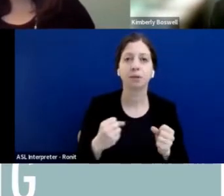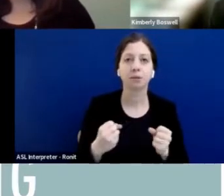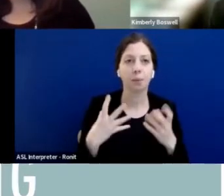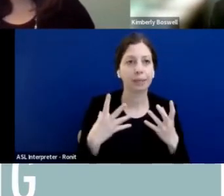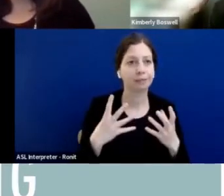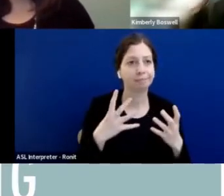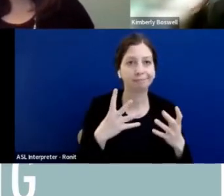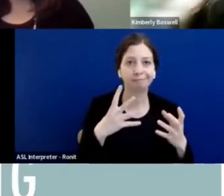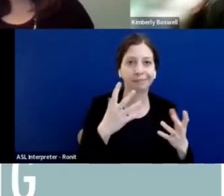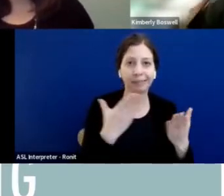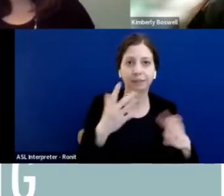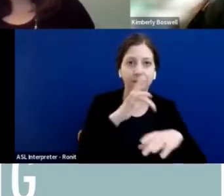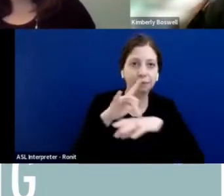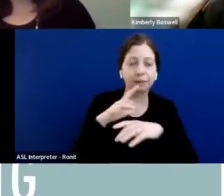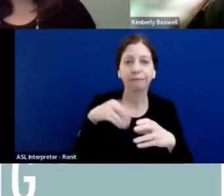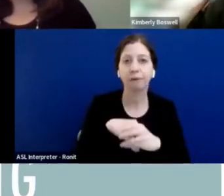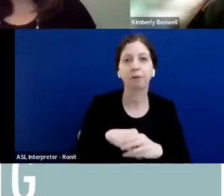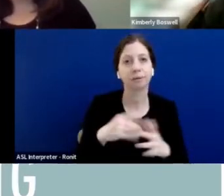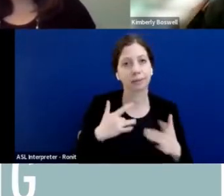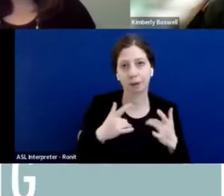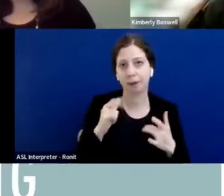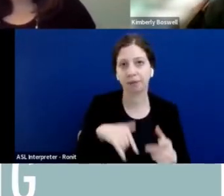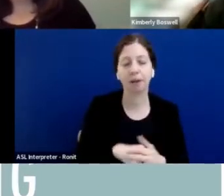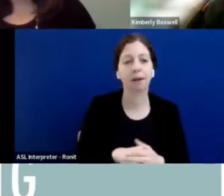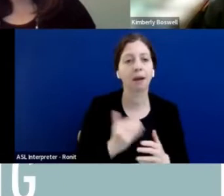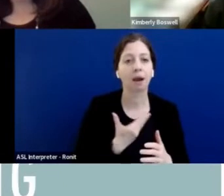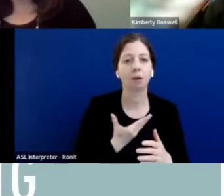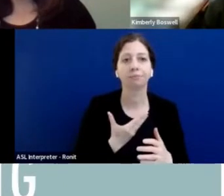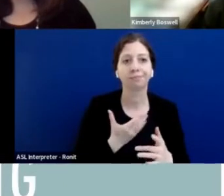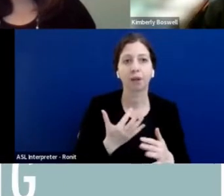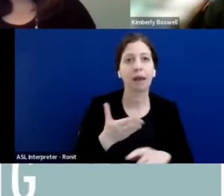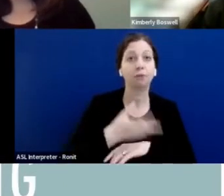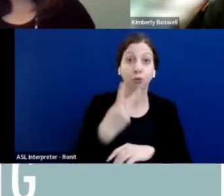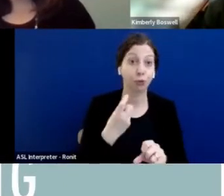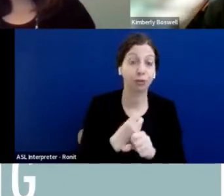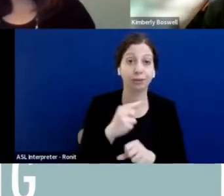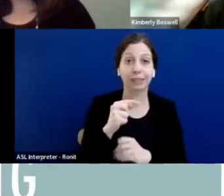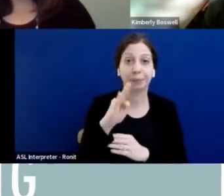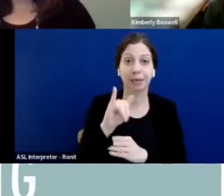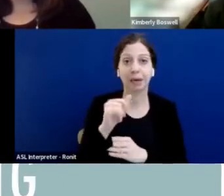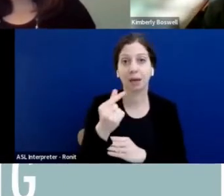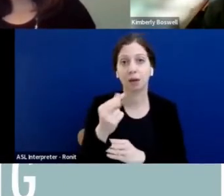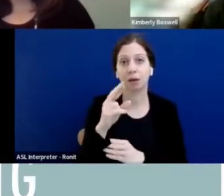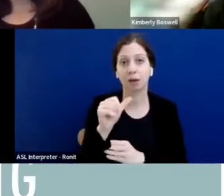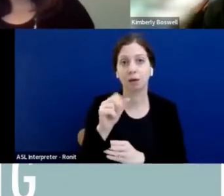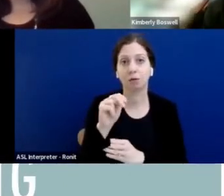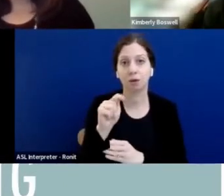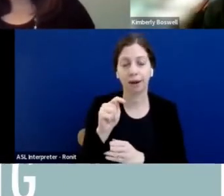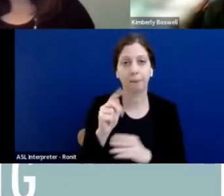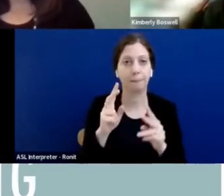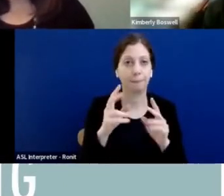we're very excited about that. After 2 years of the TBI grant partnership, even more